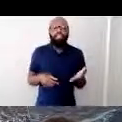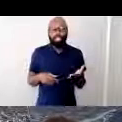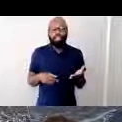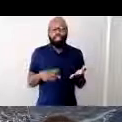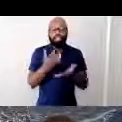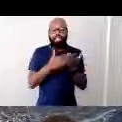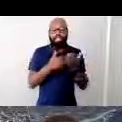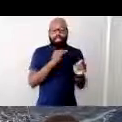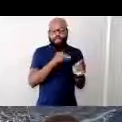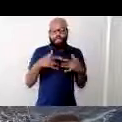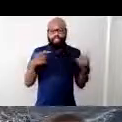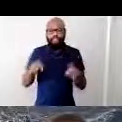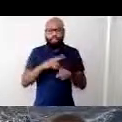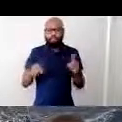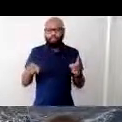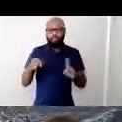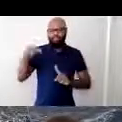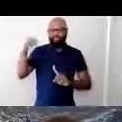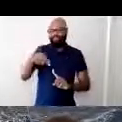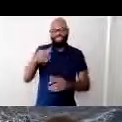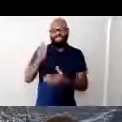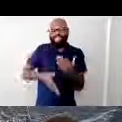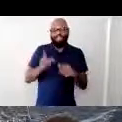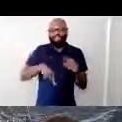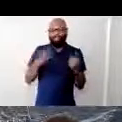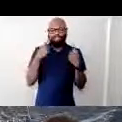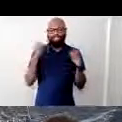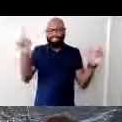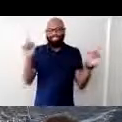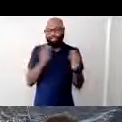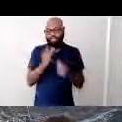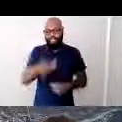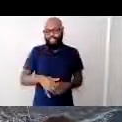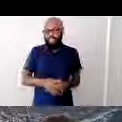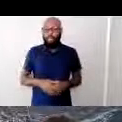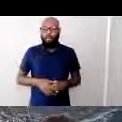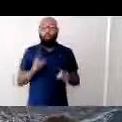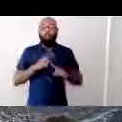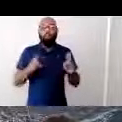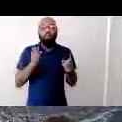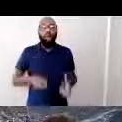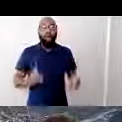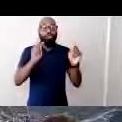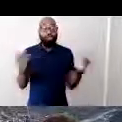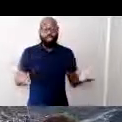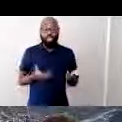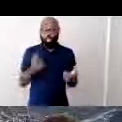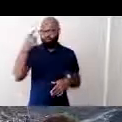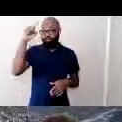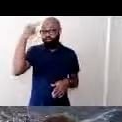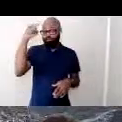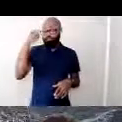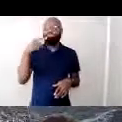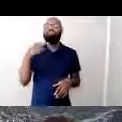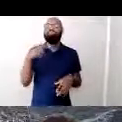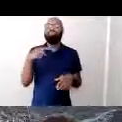weren't really able to be as successful as we wanted with that. But I really think the opportunity here is to look at what we're doing with